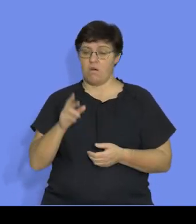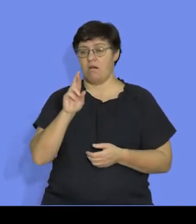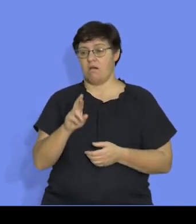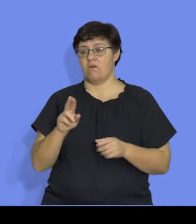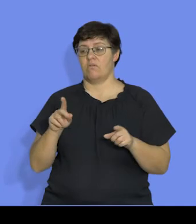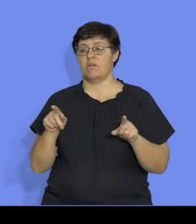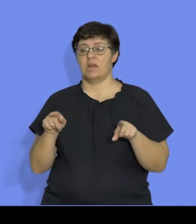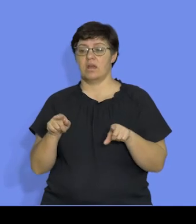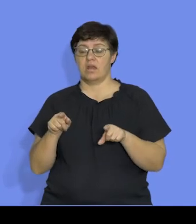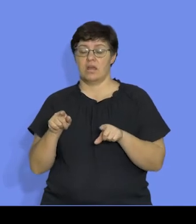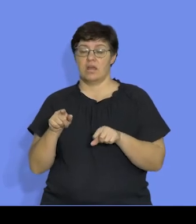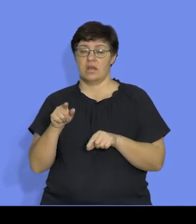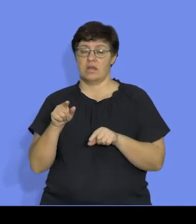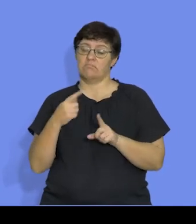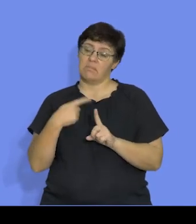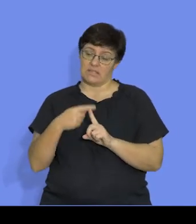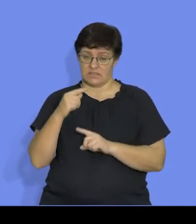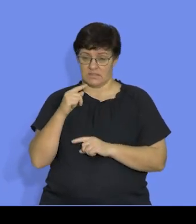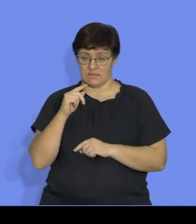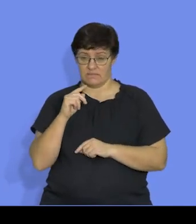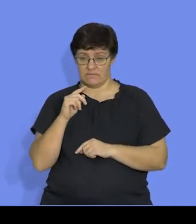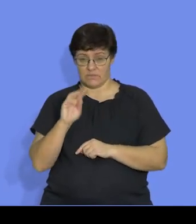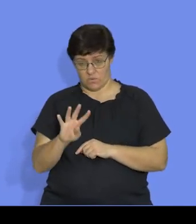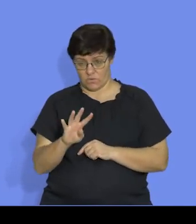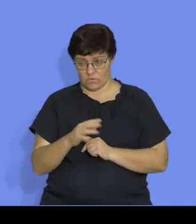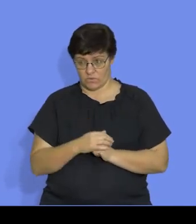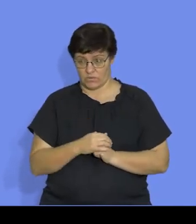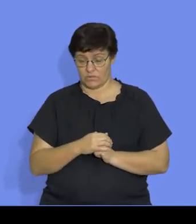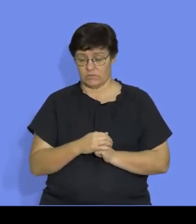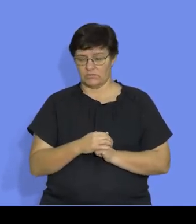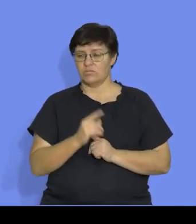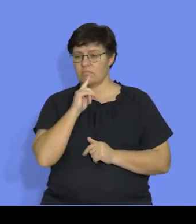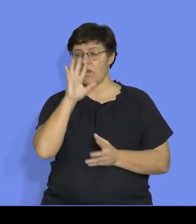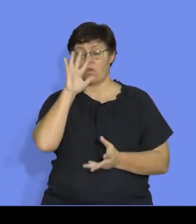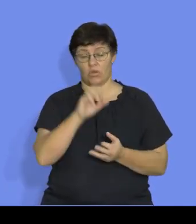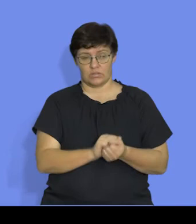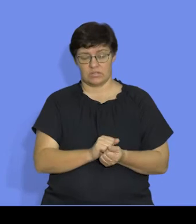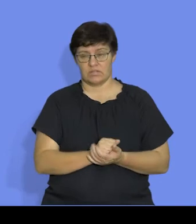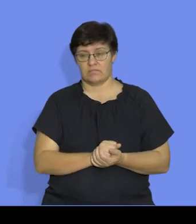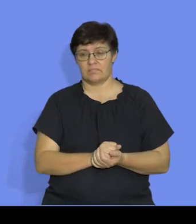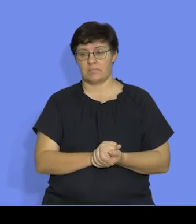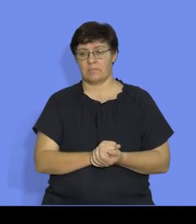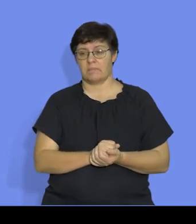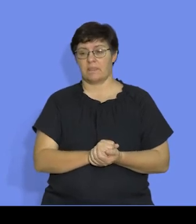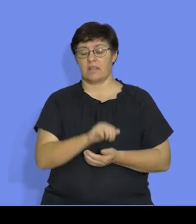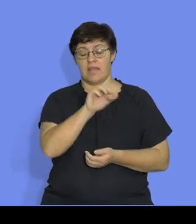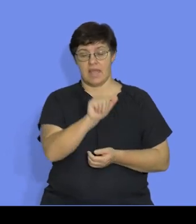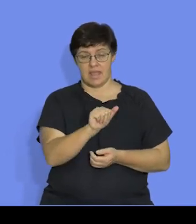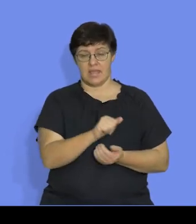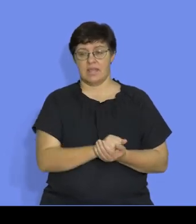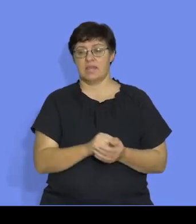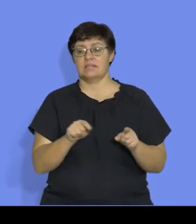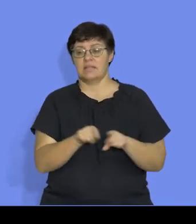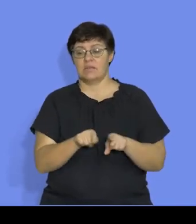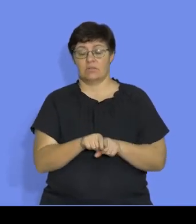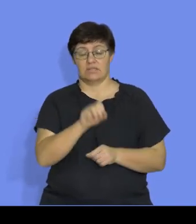R will be equal to 4. So if I want to write a nice conclusion, I'm going to have A is